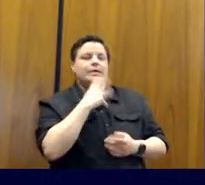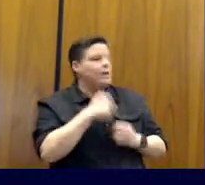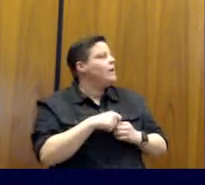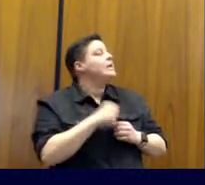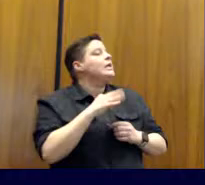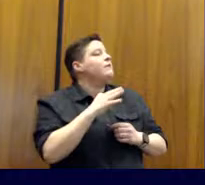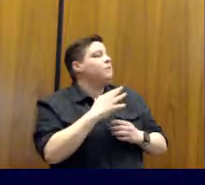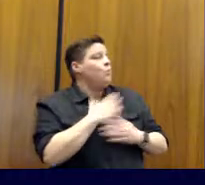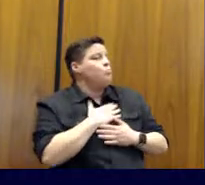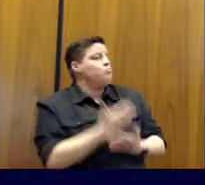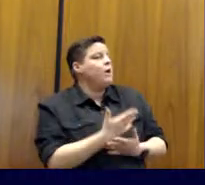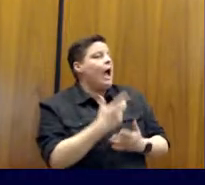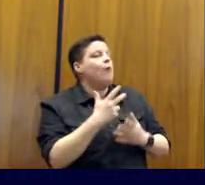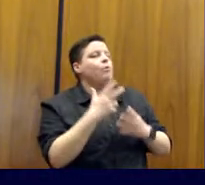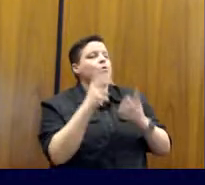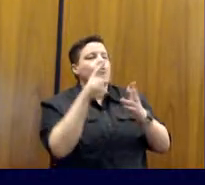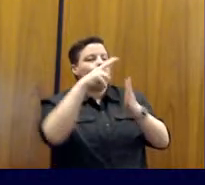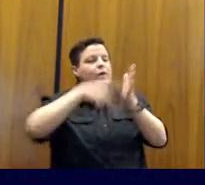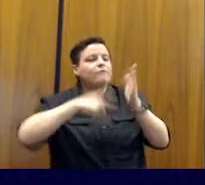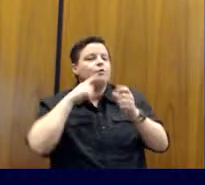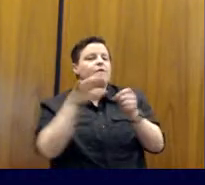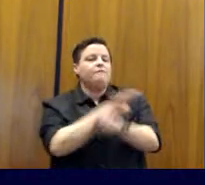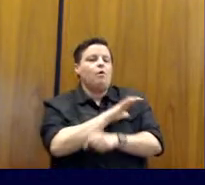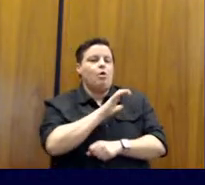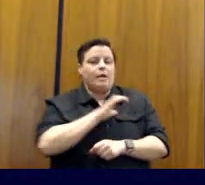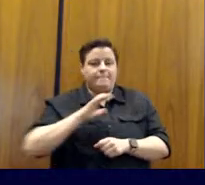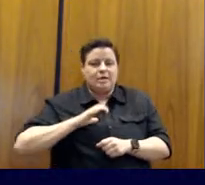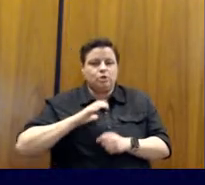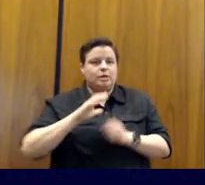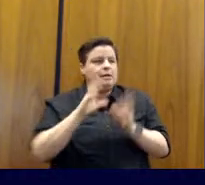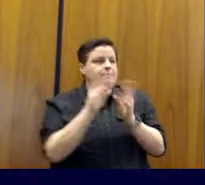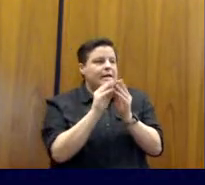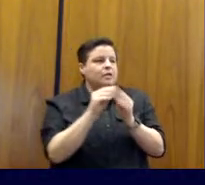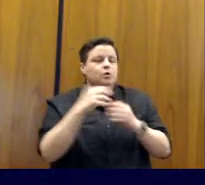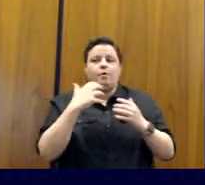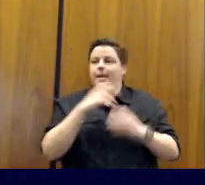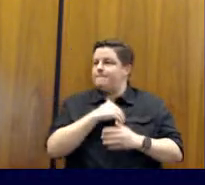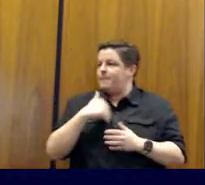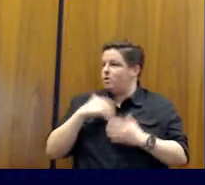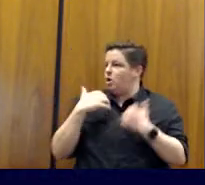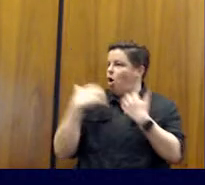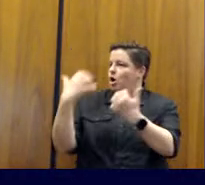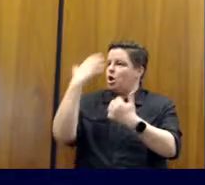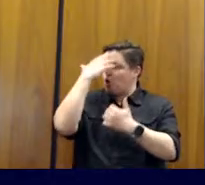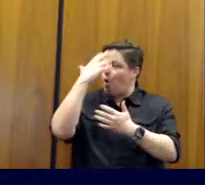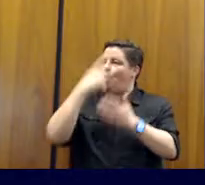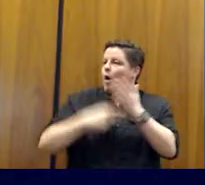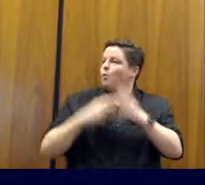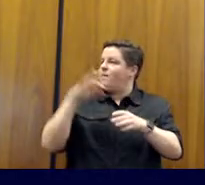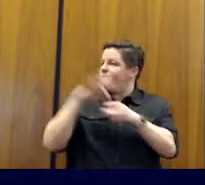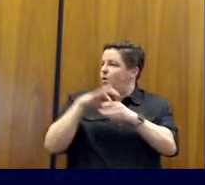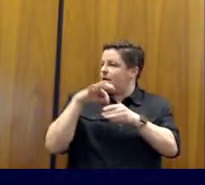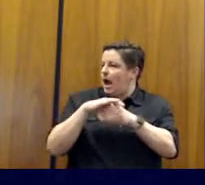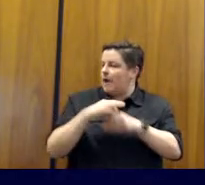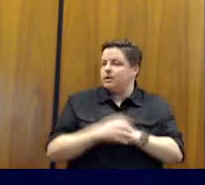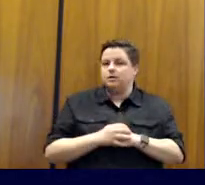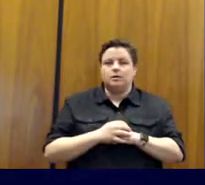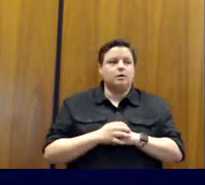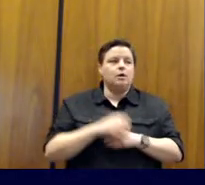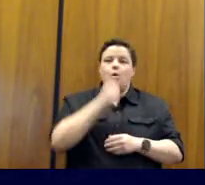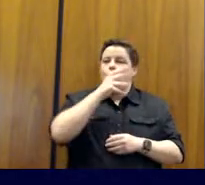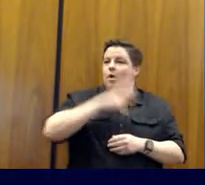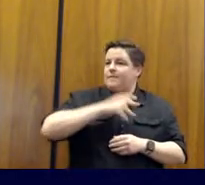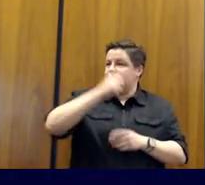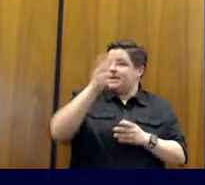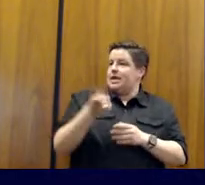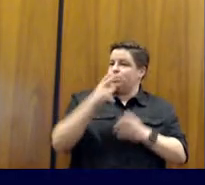read the motion into the record for the full commission meeting, and so that members of the audience know what we're voting on. Women's History